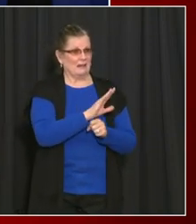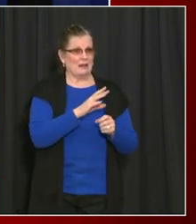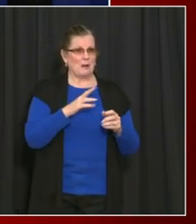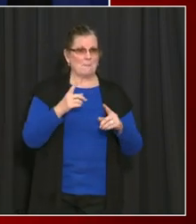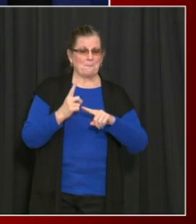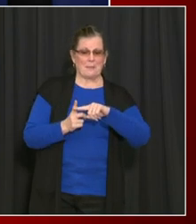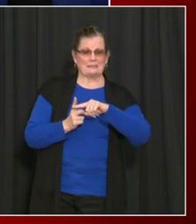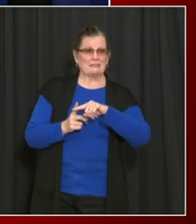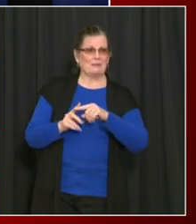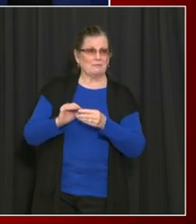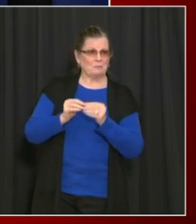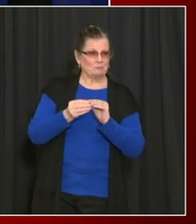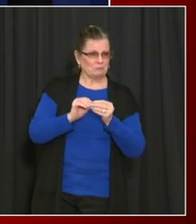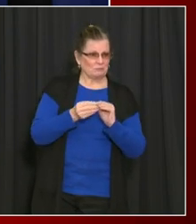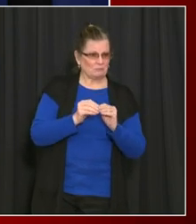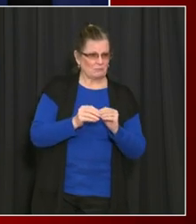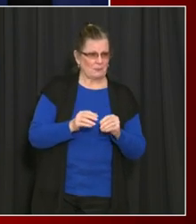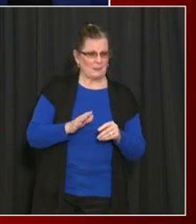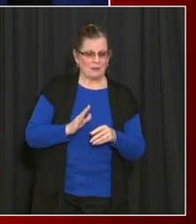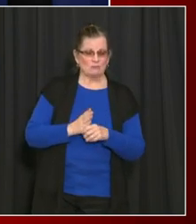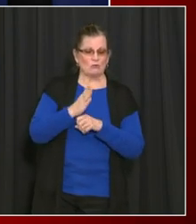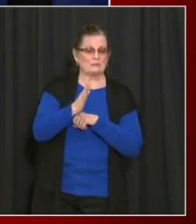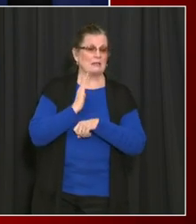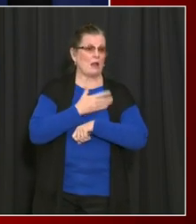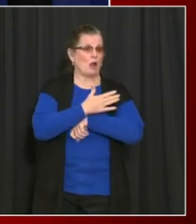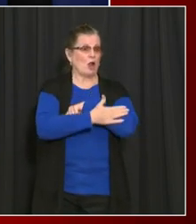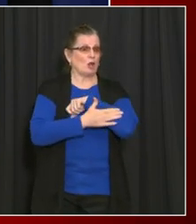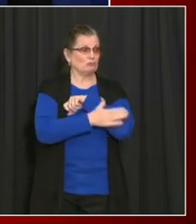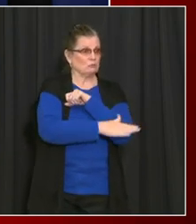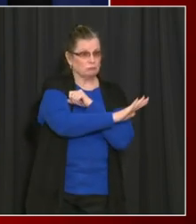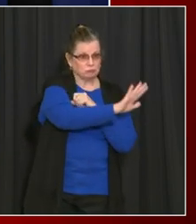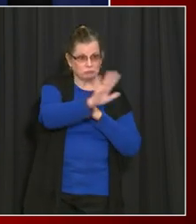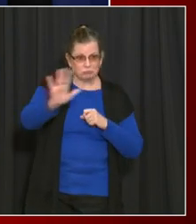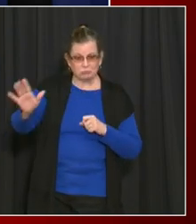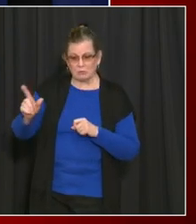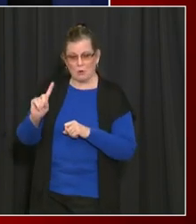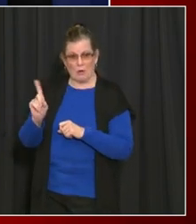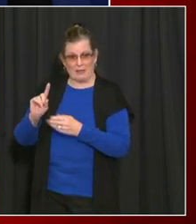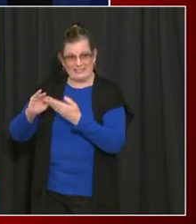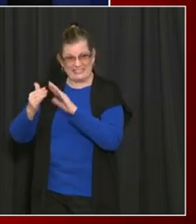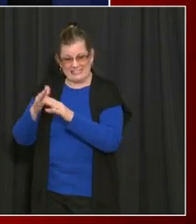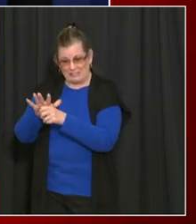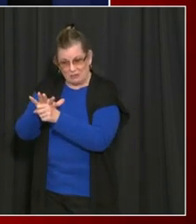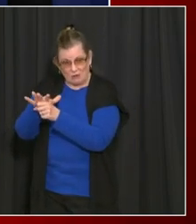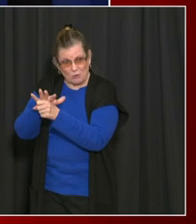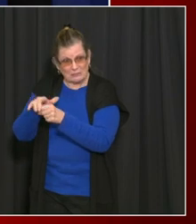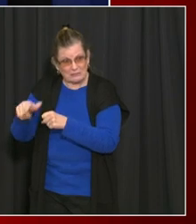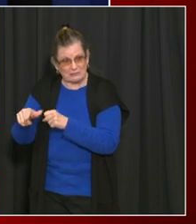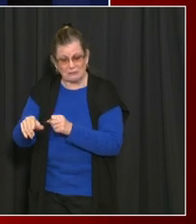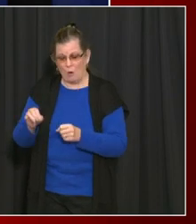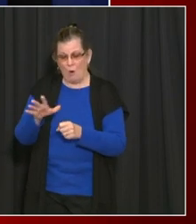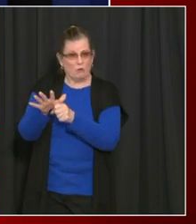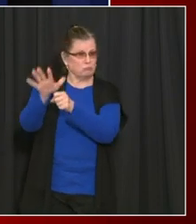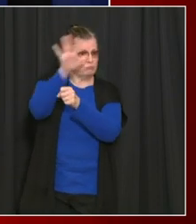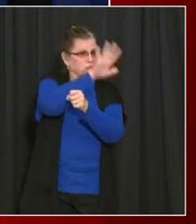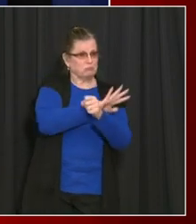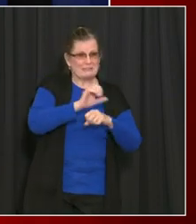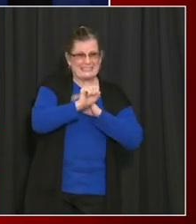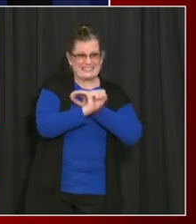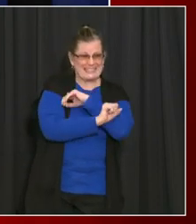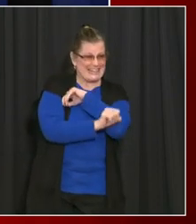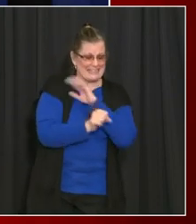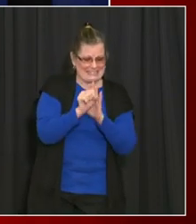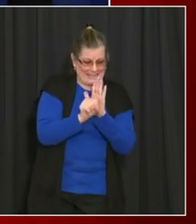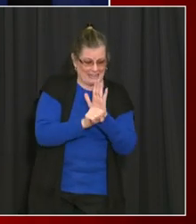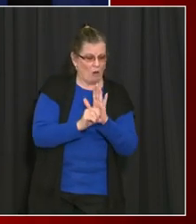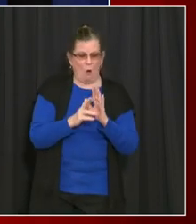testing across our jurisdiction? Now, is that jurisdiction a city? Is that jurisdiction a state? Is that jurisdiction a country? And